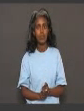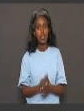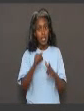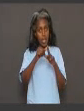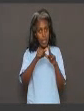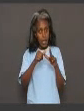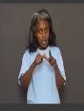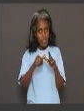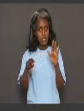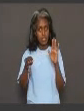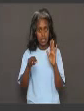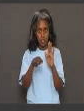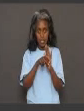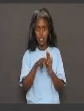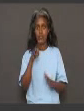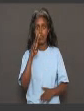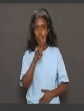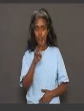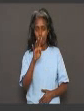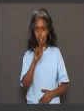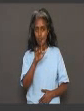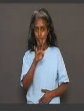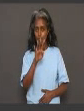When our angle is negative